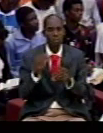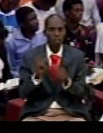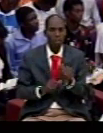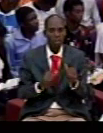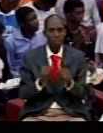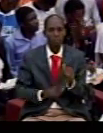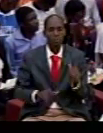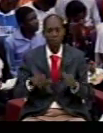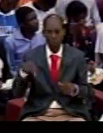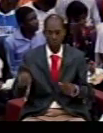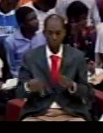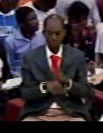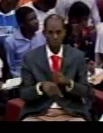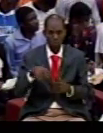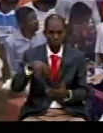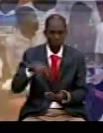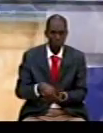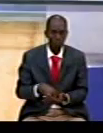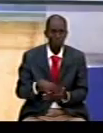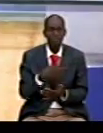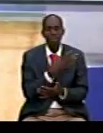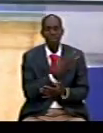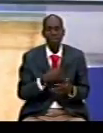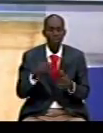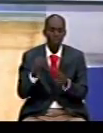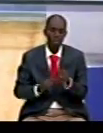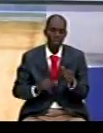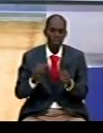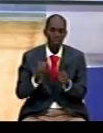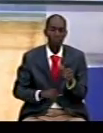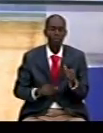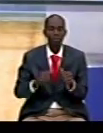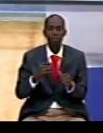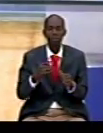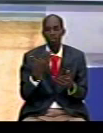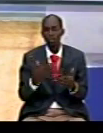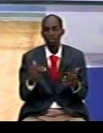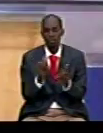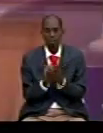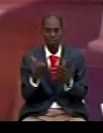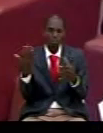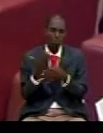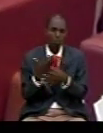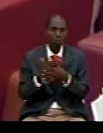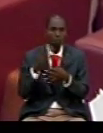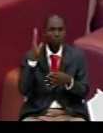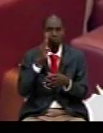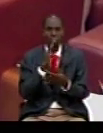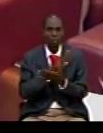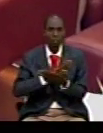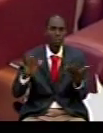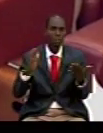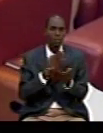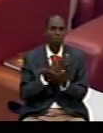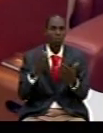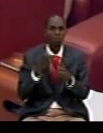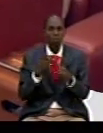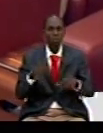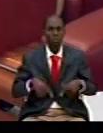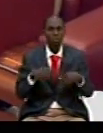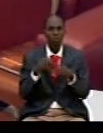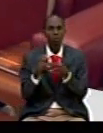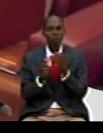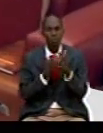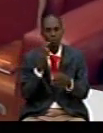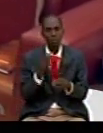knee shall bow and everything that torments will clear away from your life. The